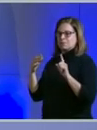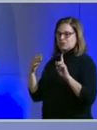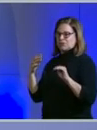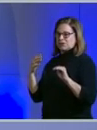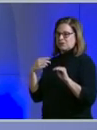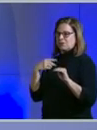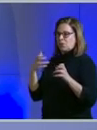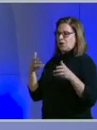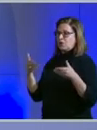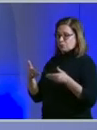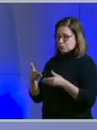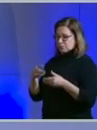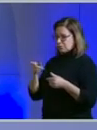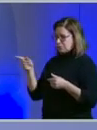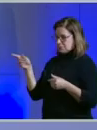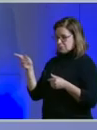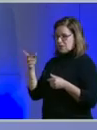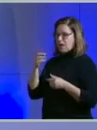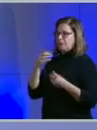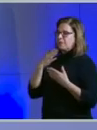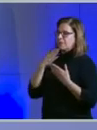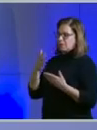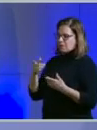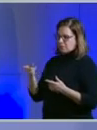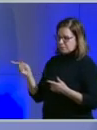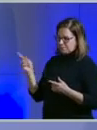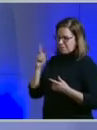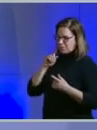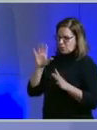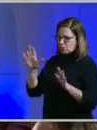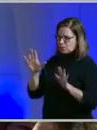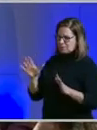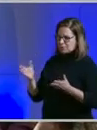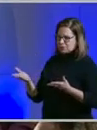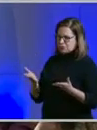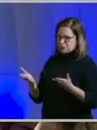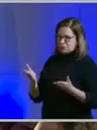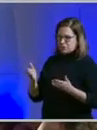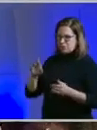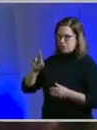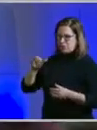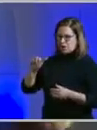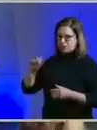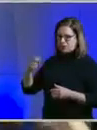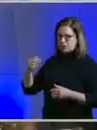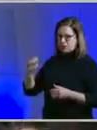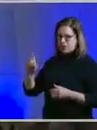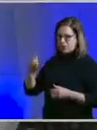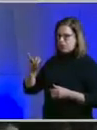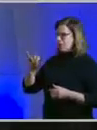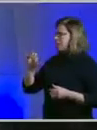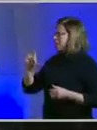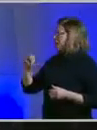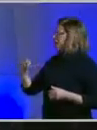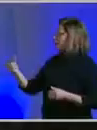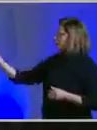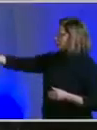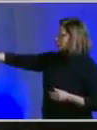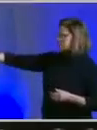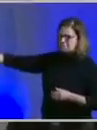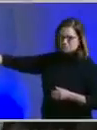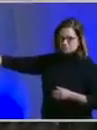them for their remarkable service. Rashad Young is the city administrator for the District of Columbia.